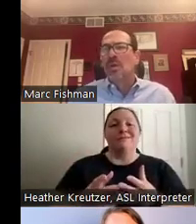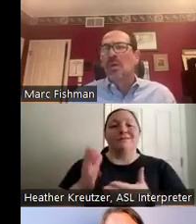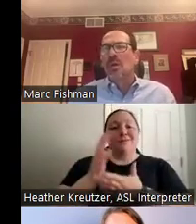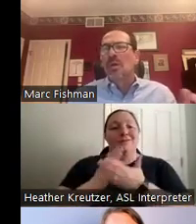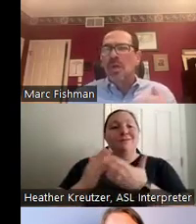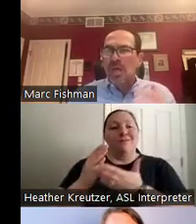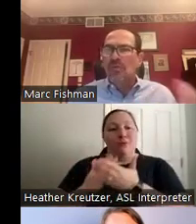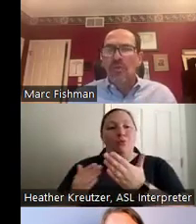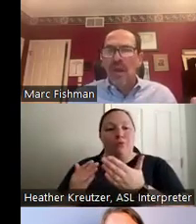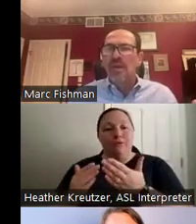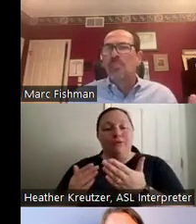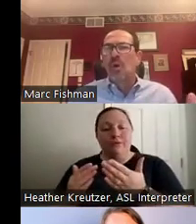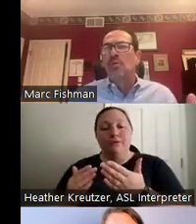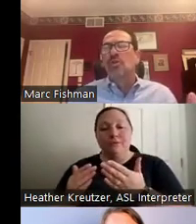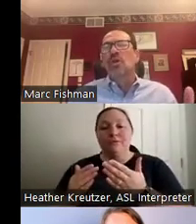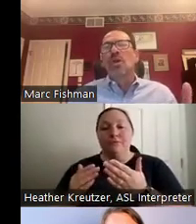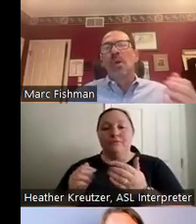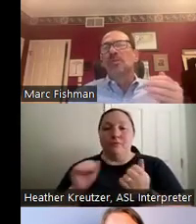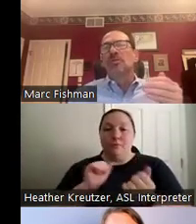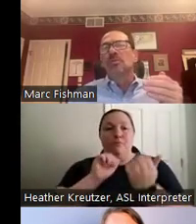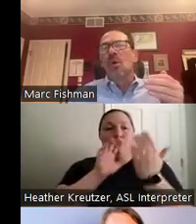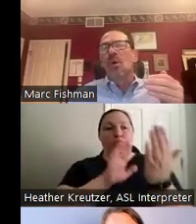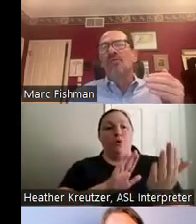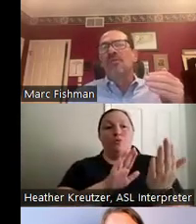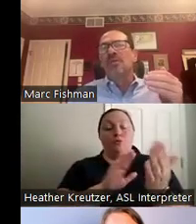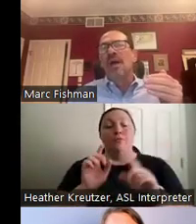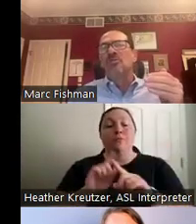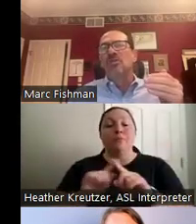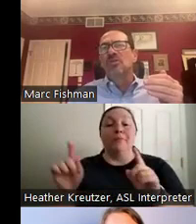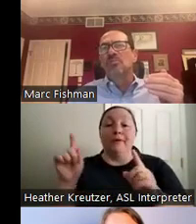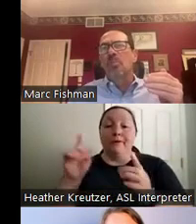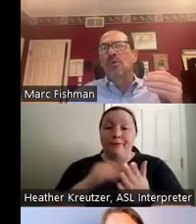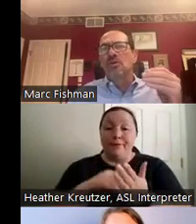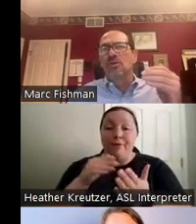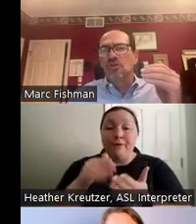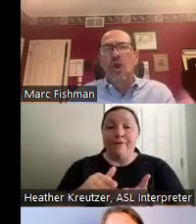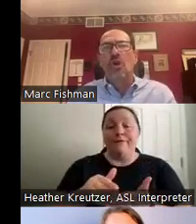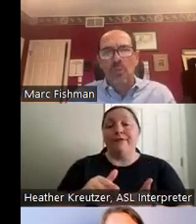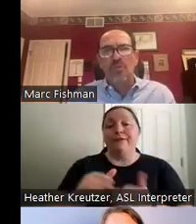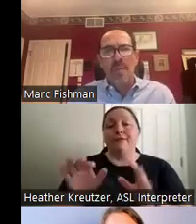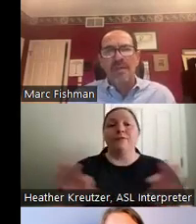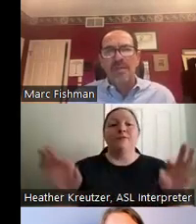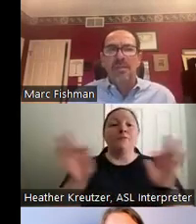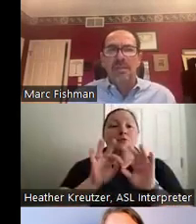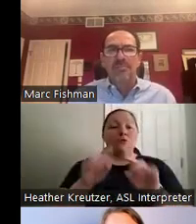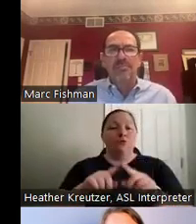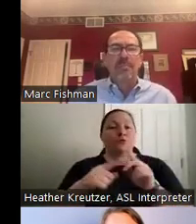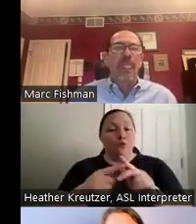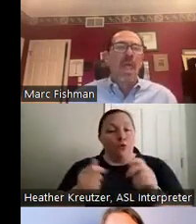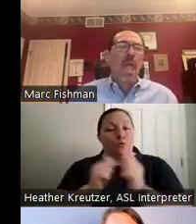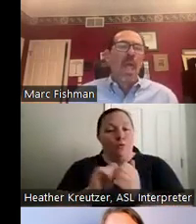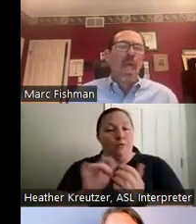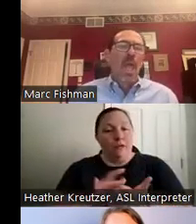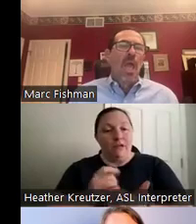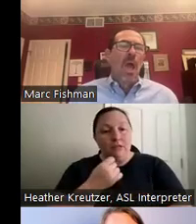multi-component, integrated approach, but oftentimes it's important to start with medicines.